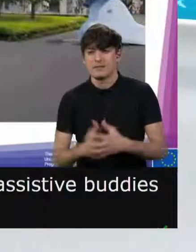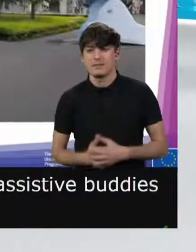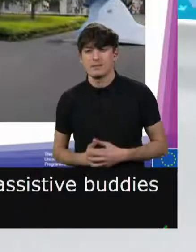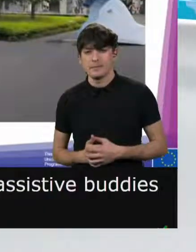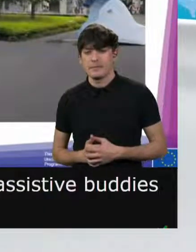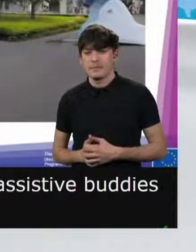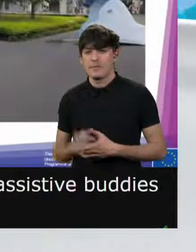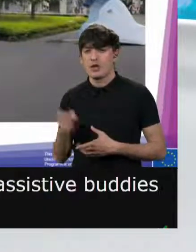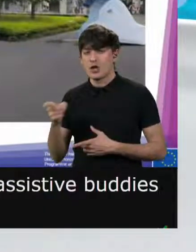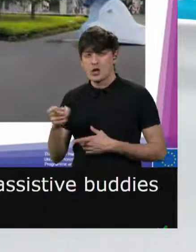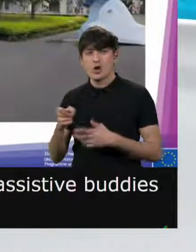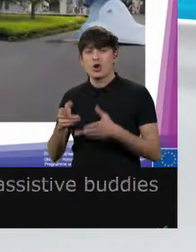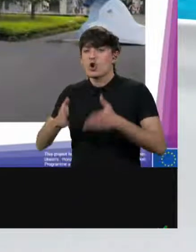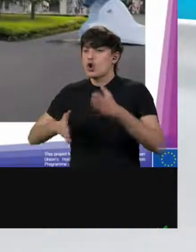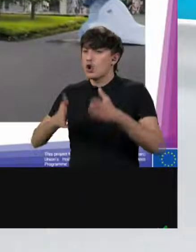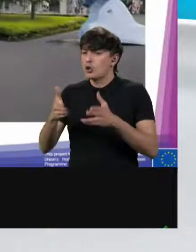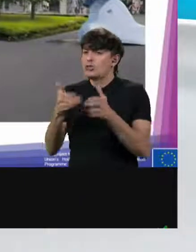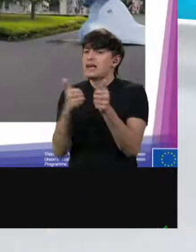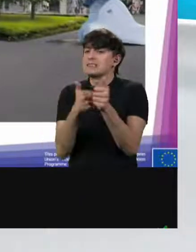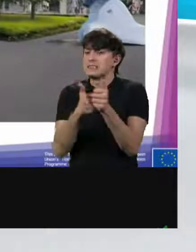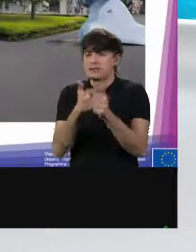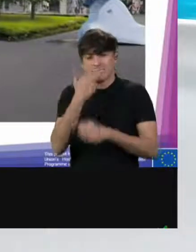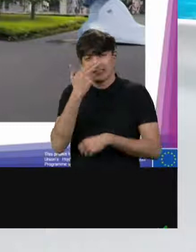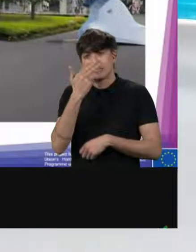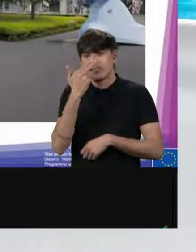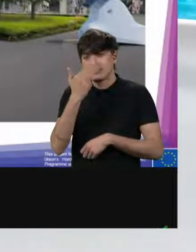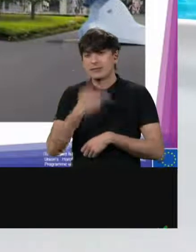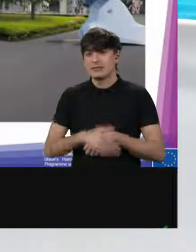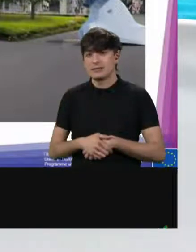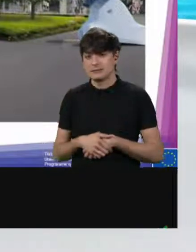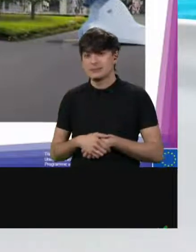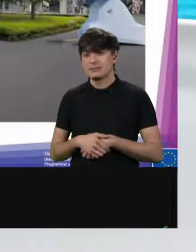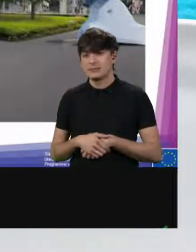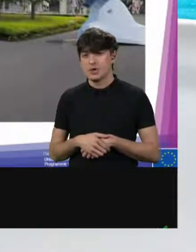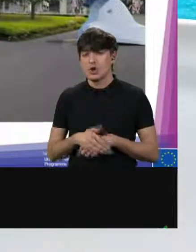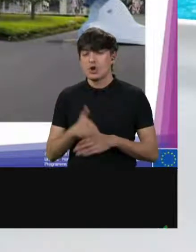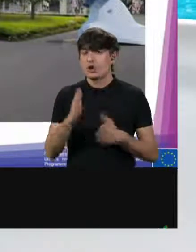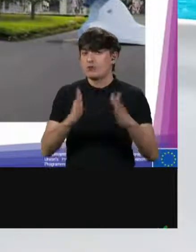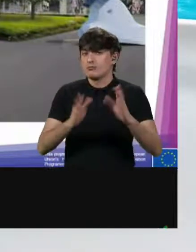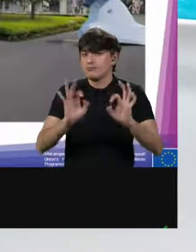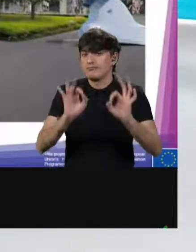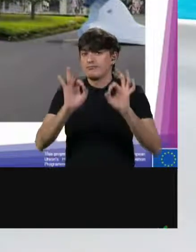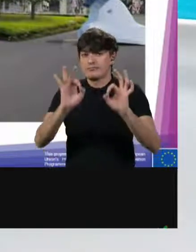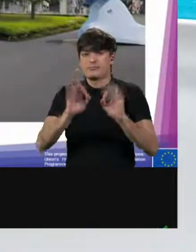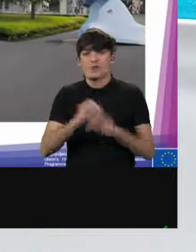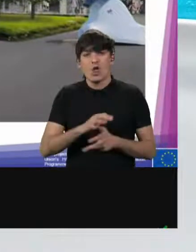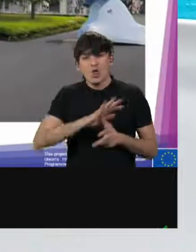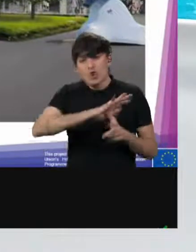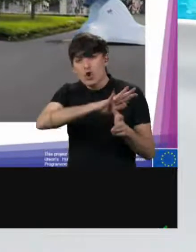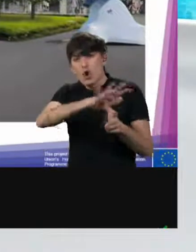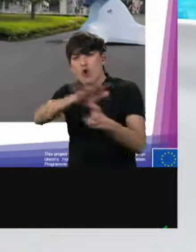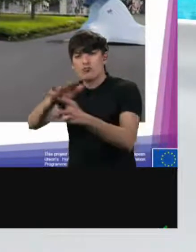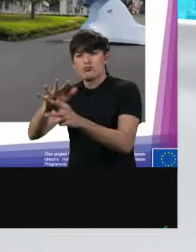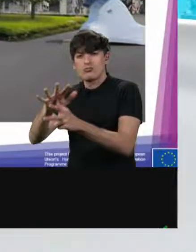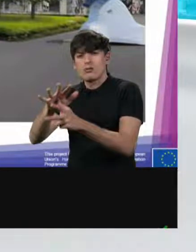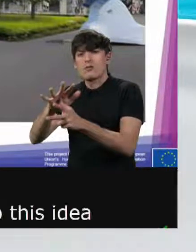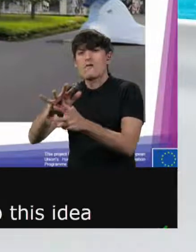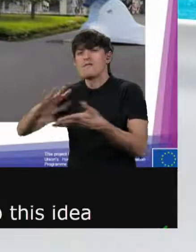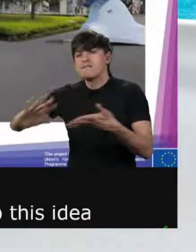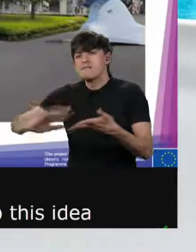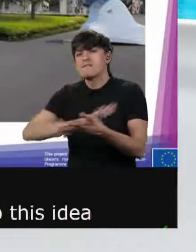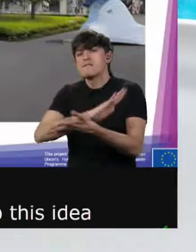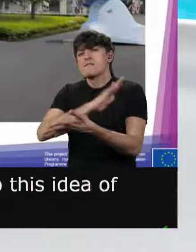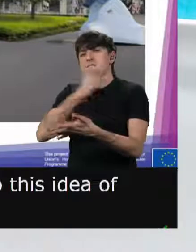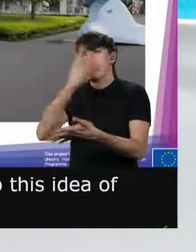And such robotics and drones then took us into this idea of autonomous